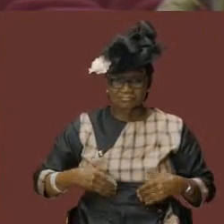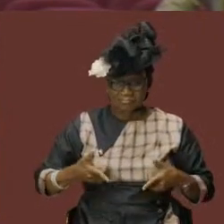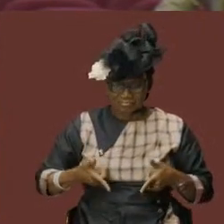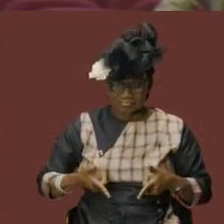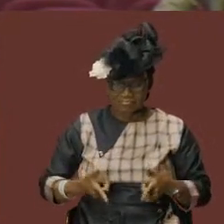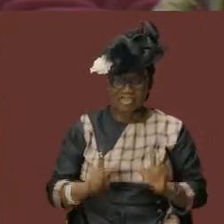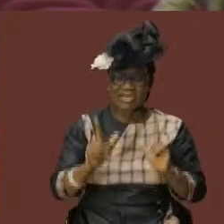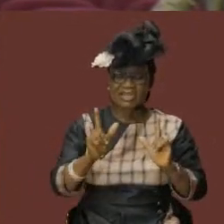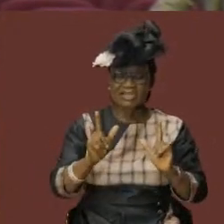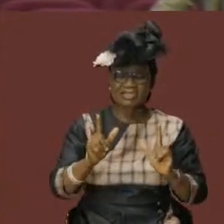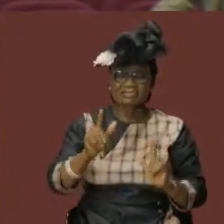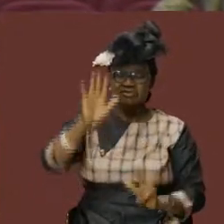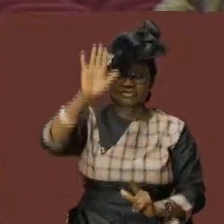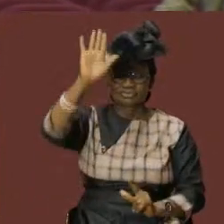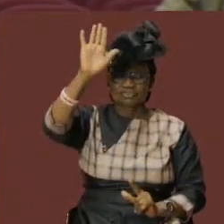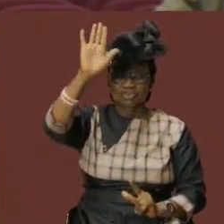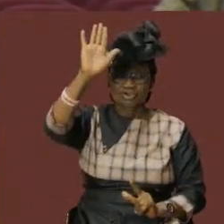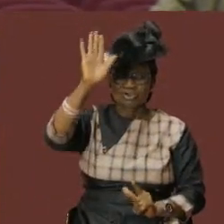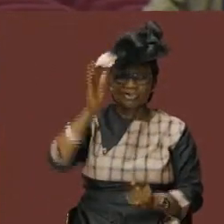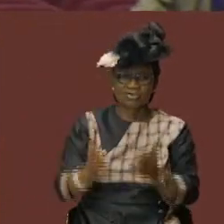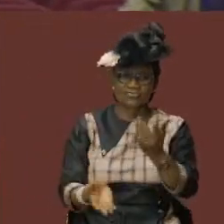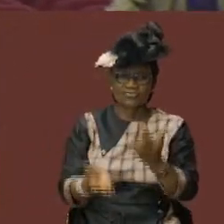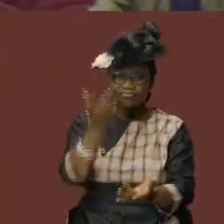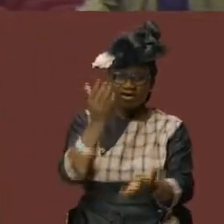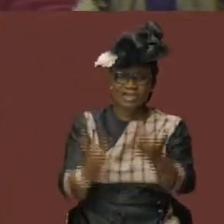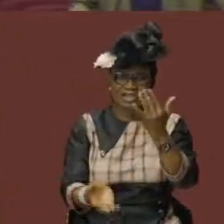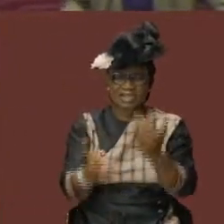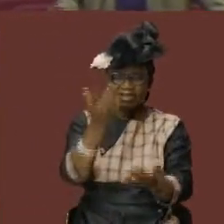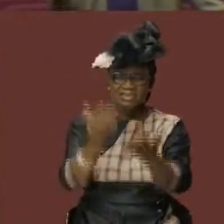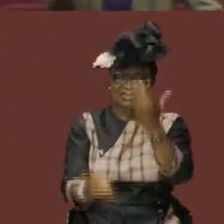Let your fire